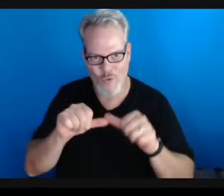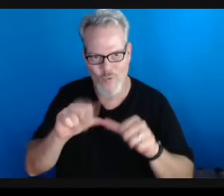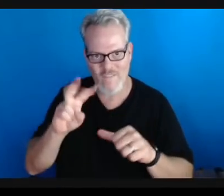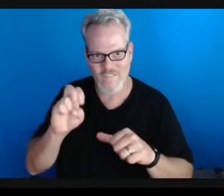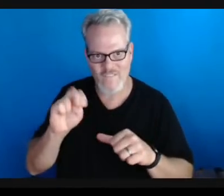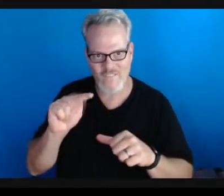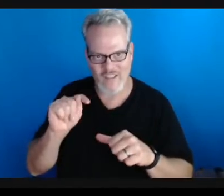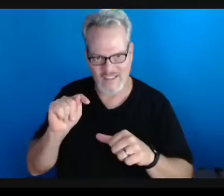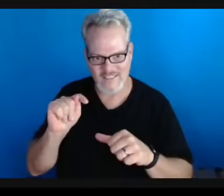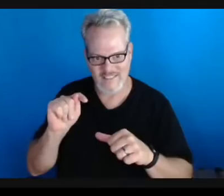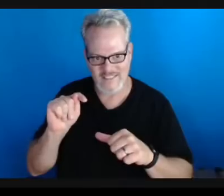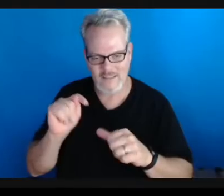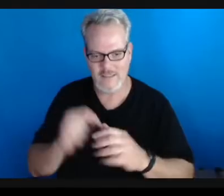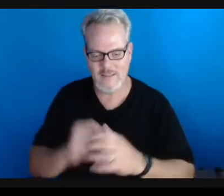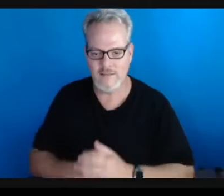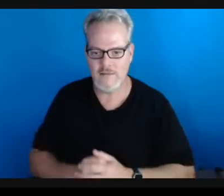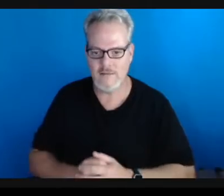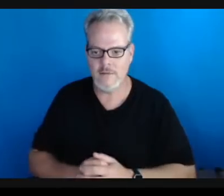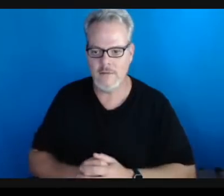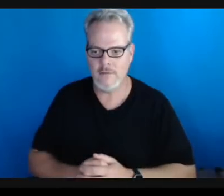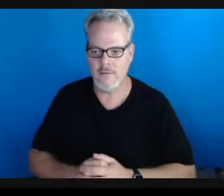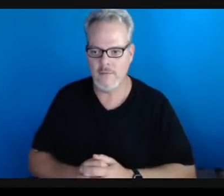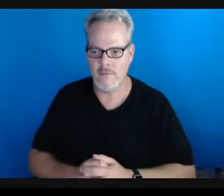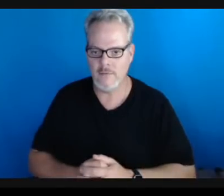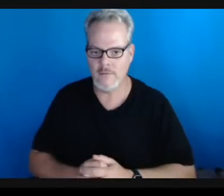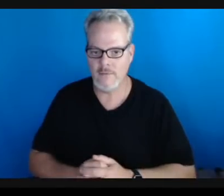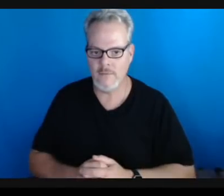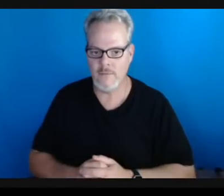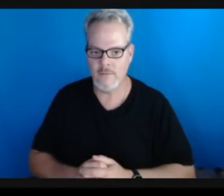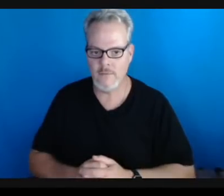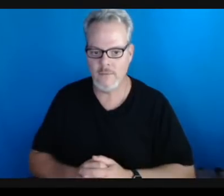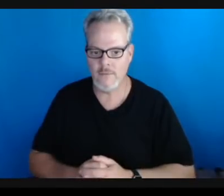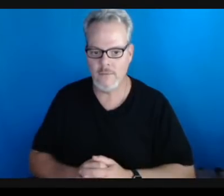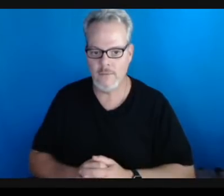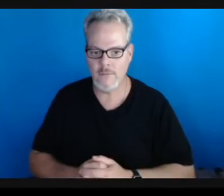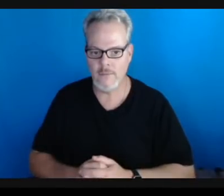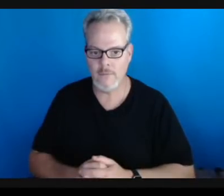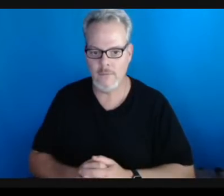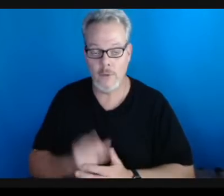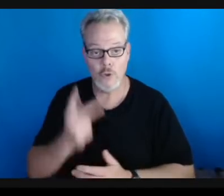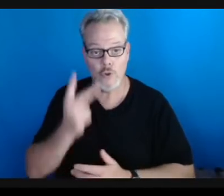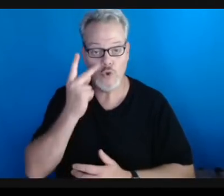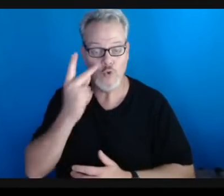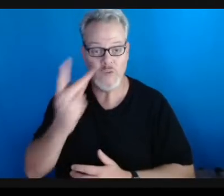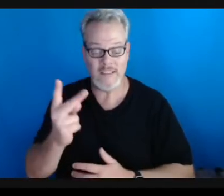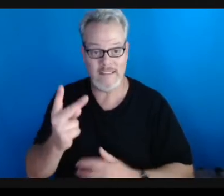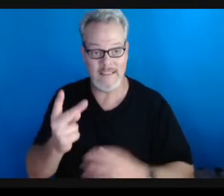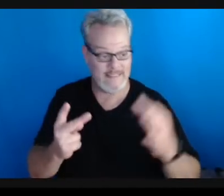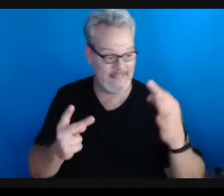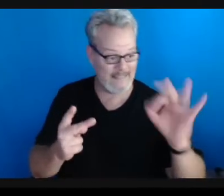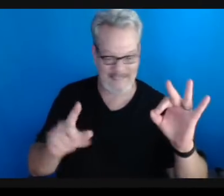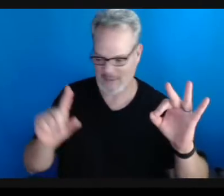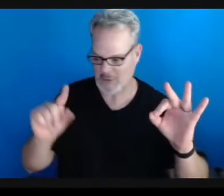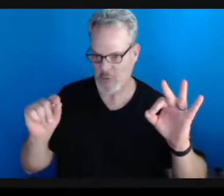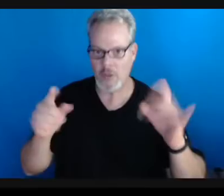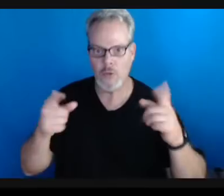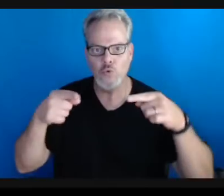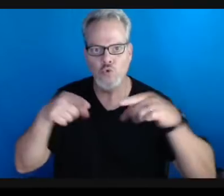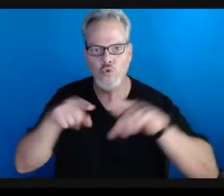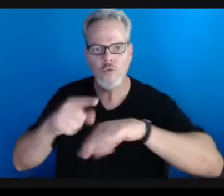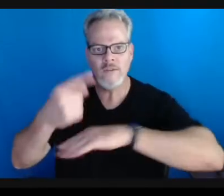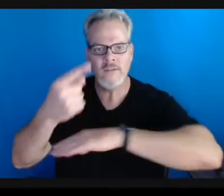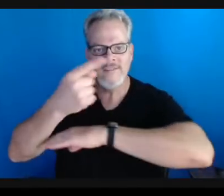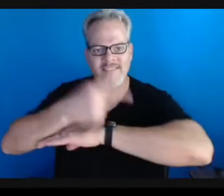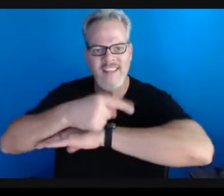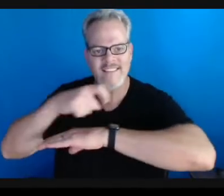throughout. But what you can see is here between 19 and 20, during the daytime, it's hard to see right in here. There's a little flow